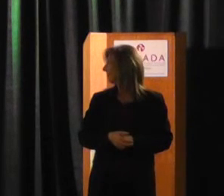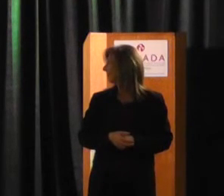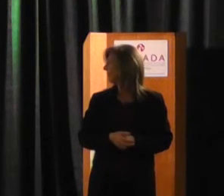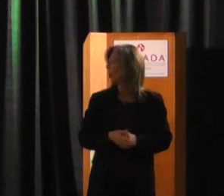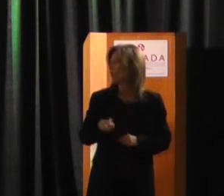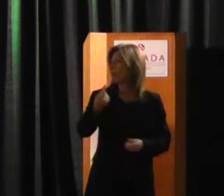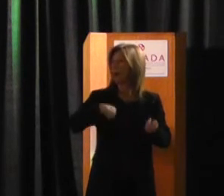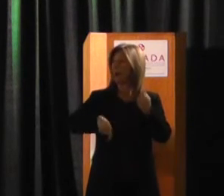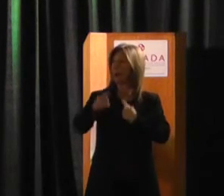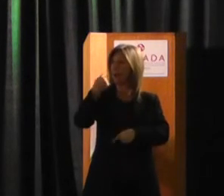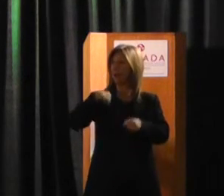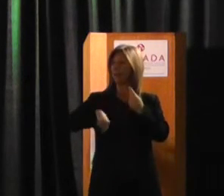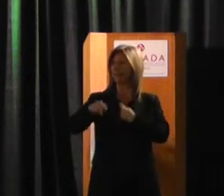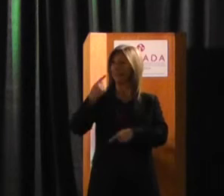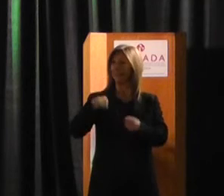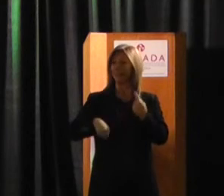Blowing backwards.